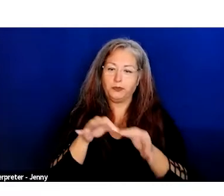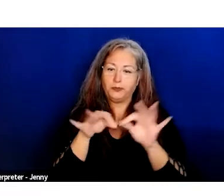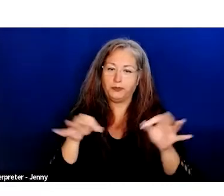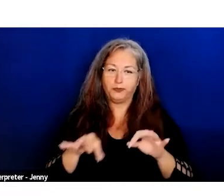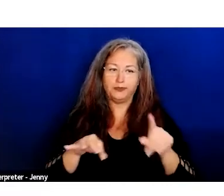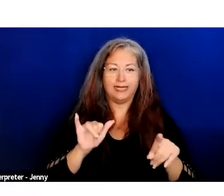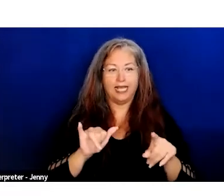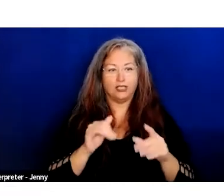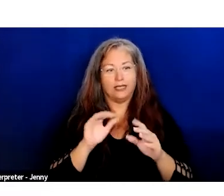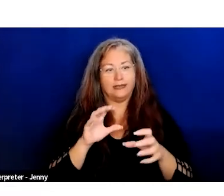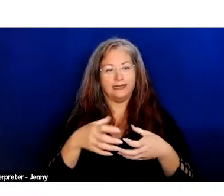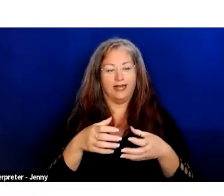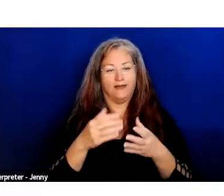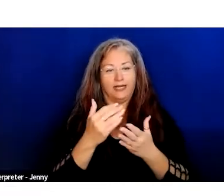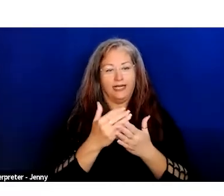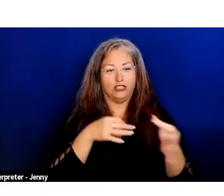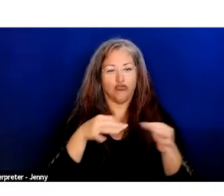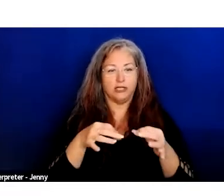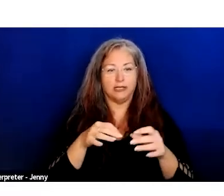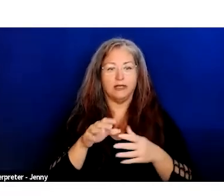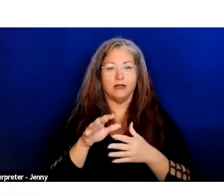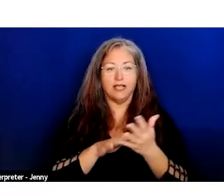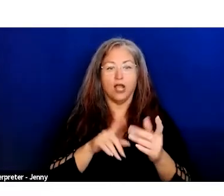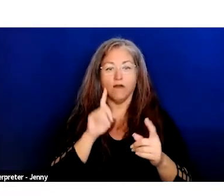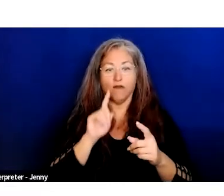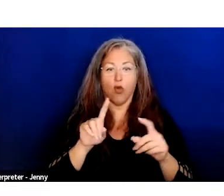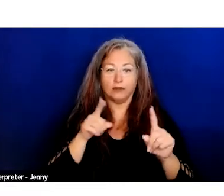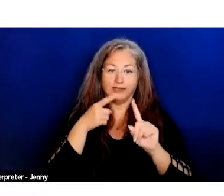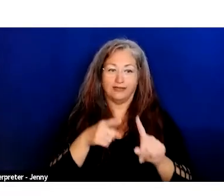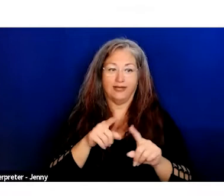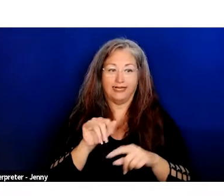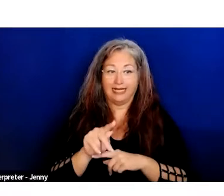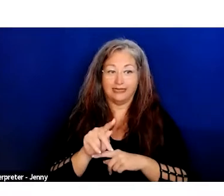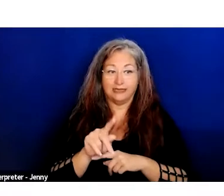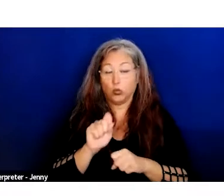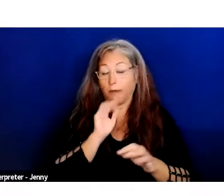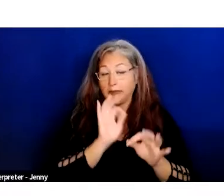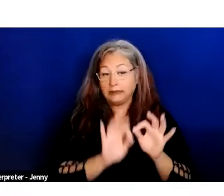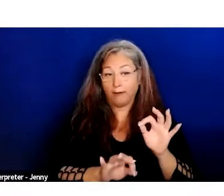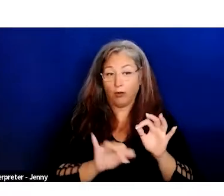Algorithms are a set of instructions designed to perform a specific task. This can be a simple process,